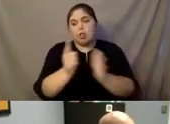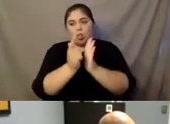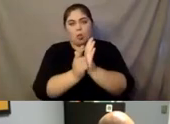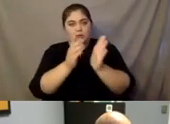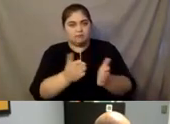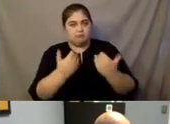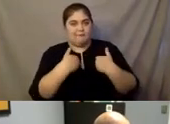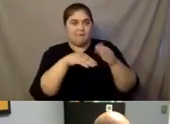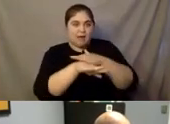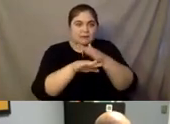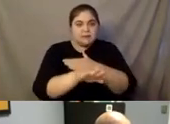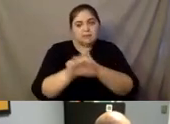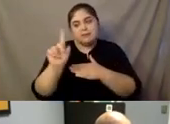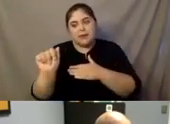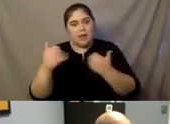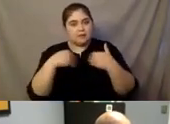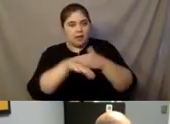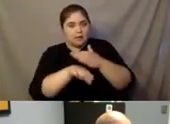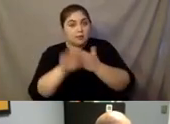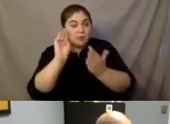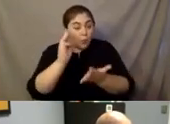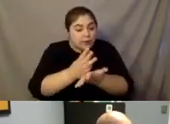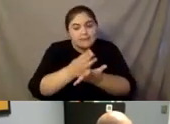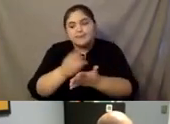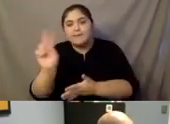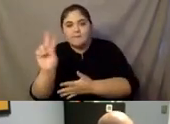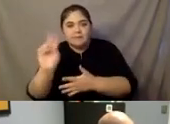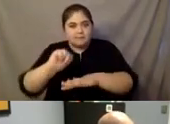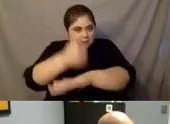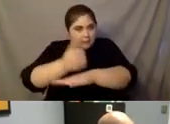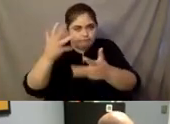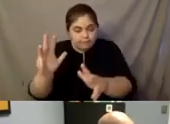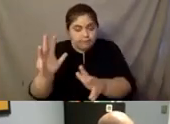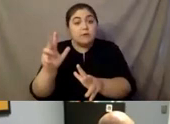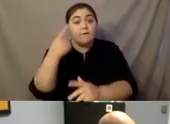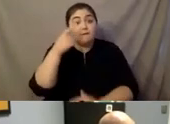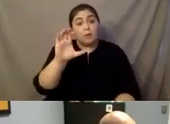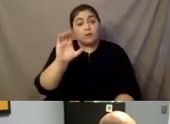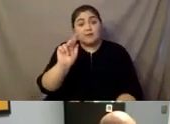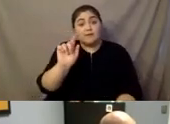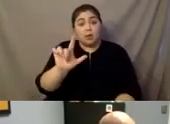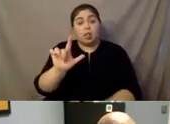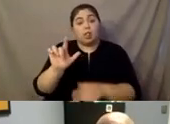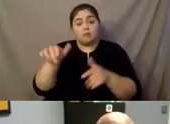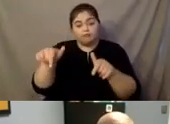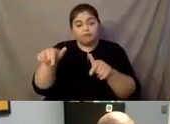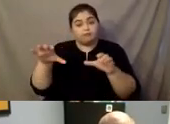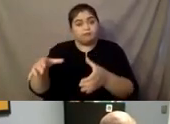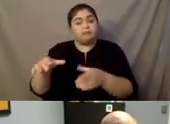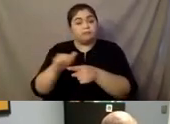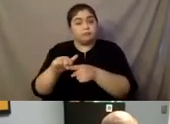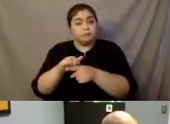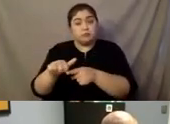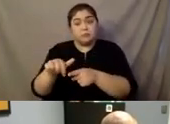DA's office having access to their witnesses and victims set up. In civil practice, this has seemed to